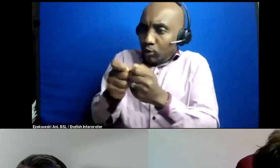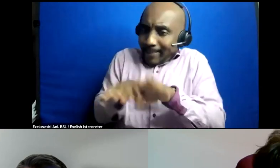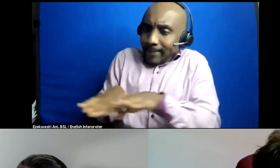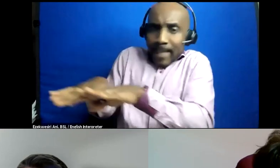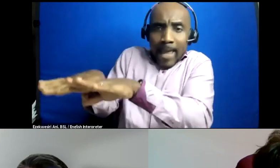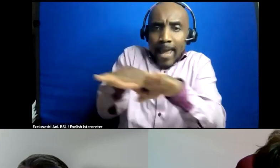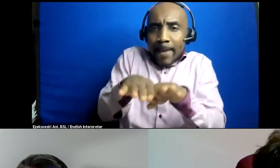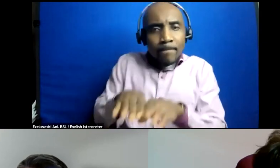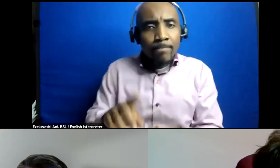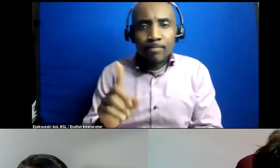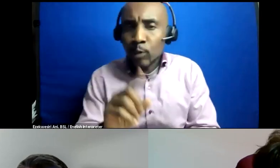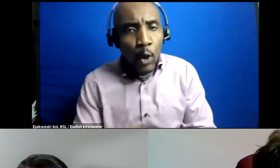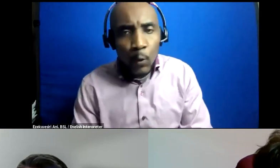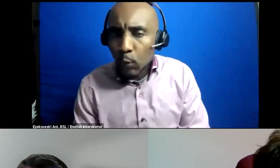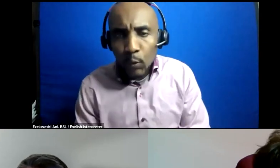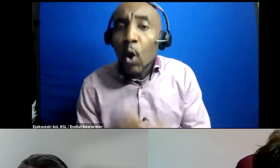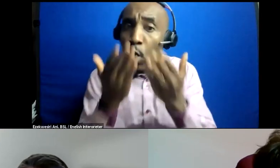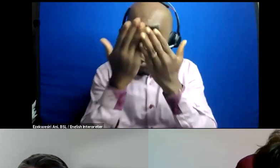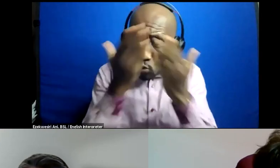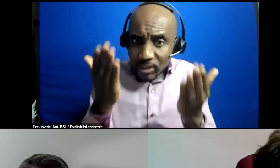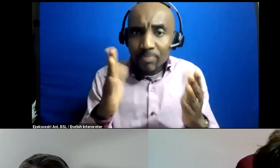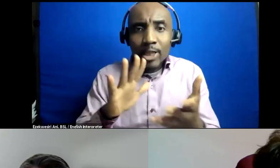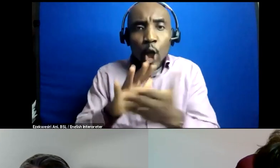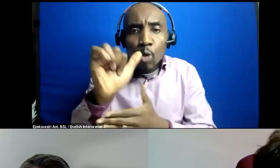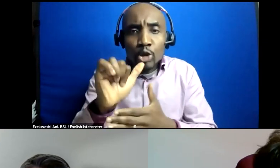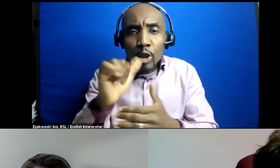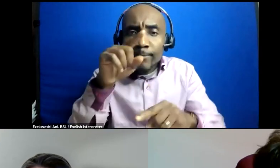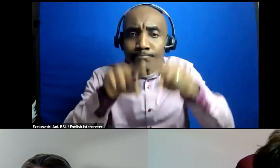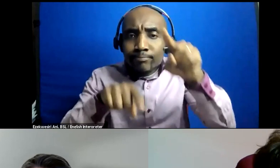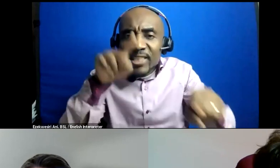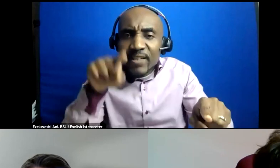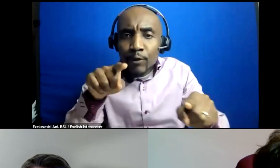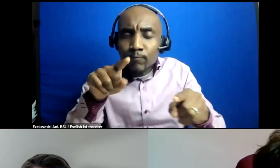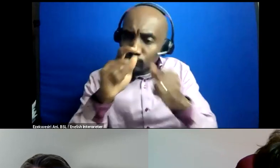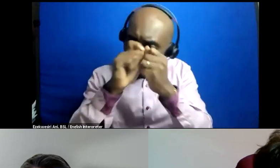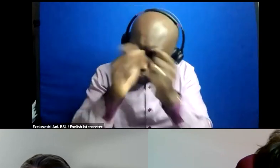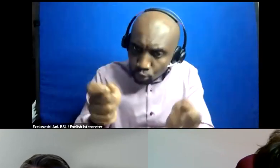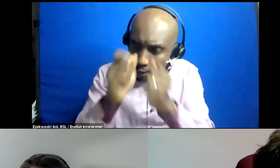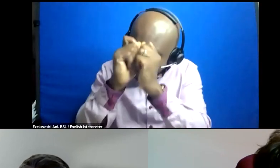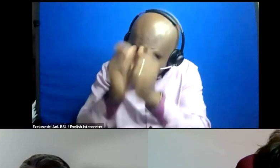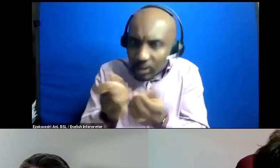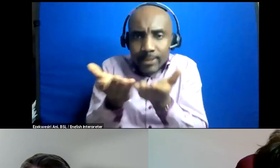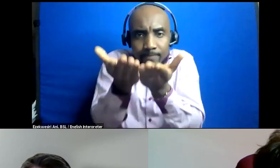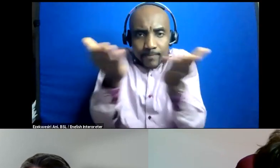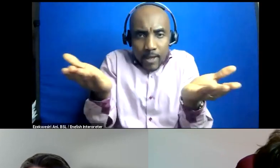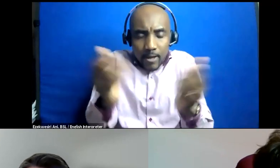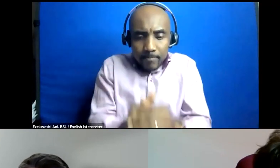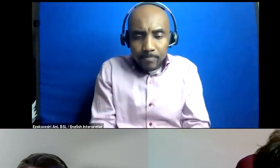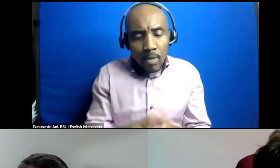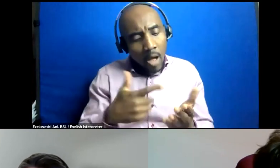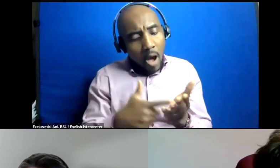system that shows respect for different cultures. So RCM members have and continue to call